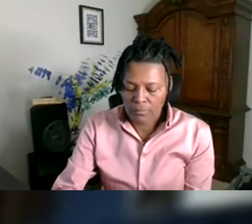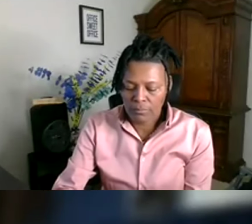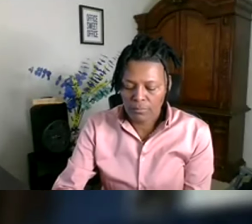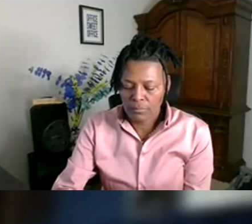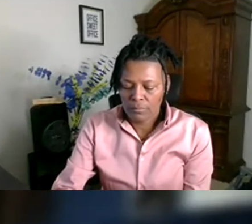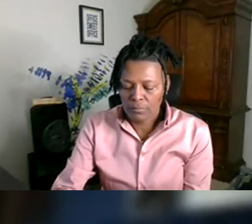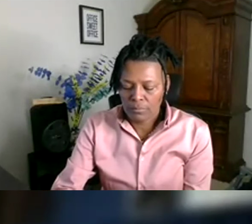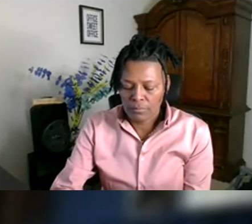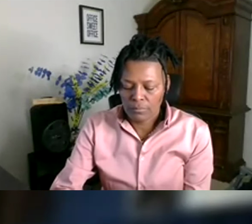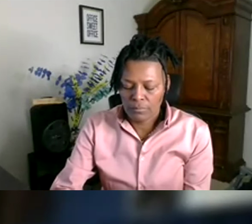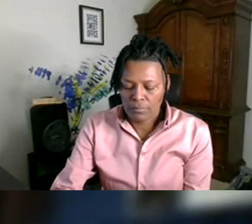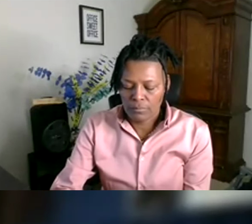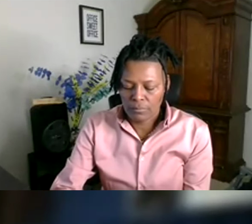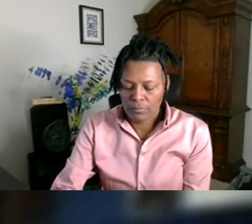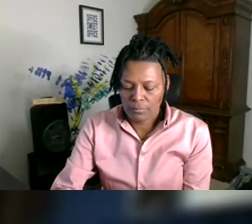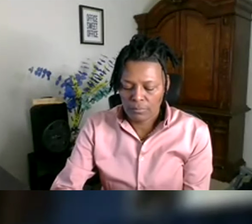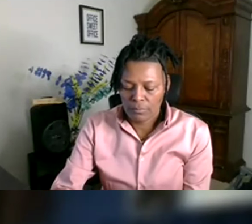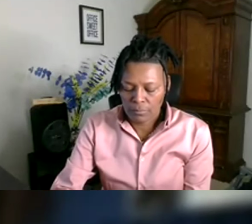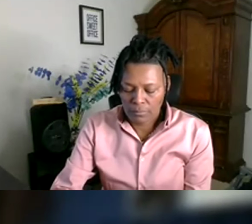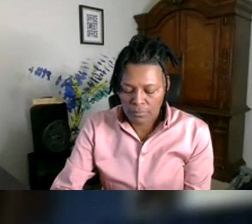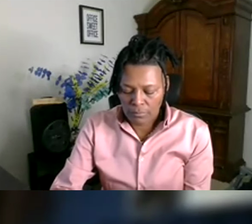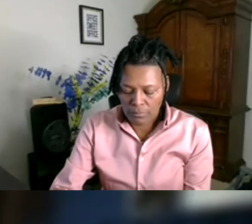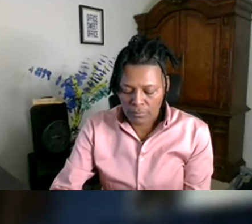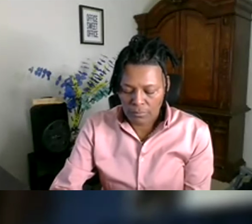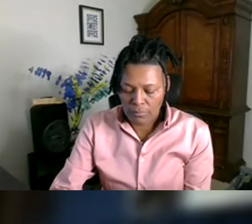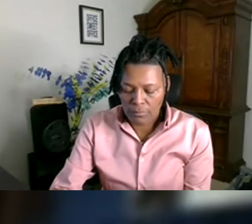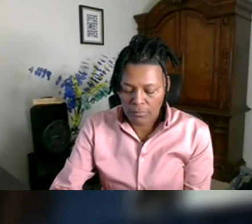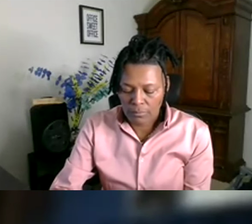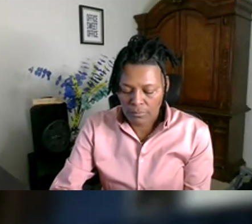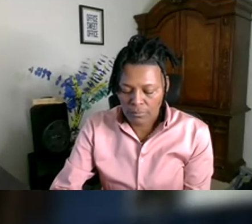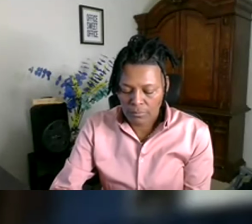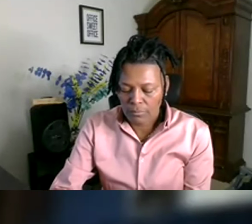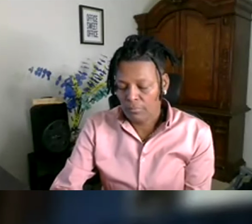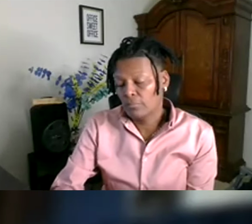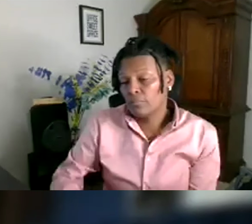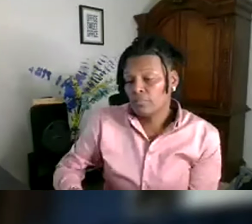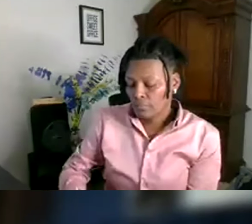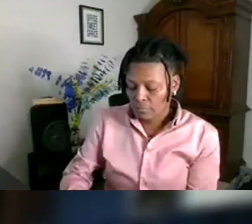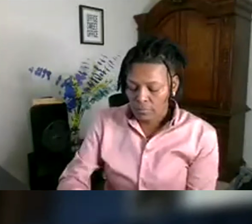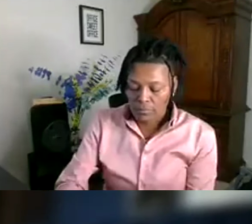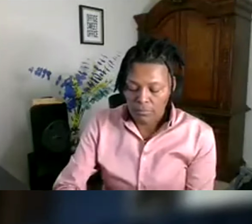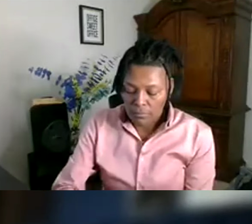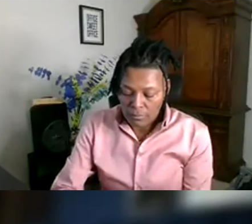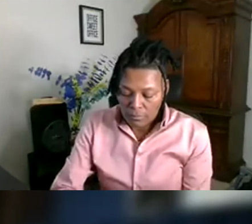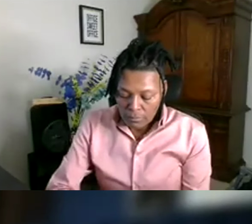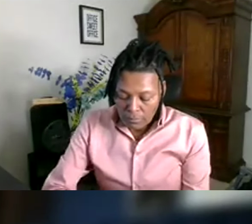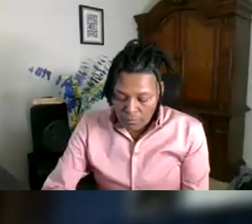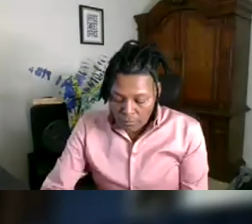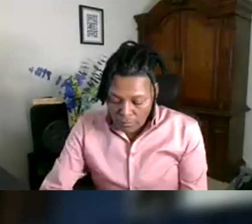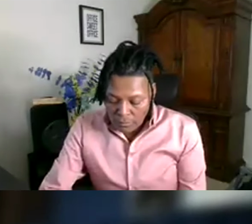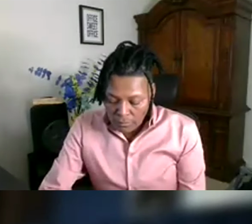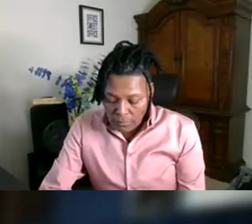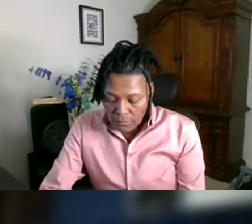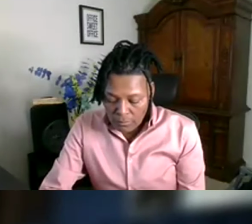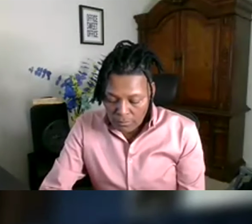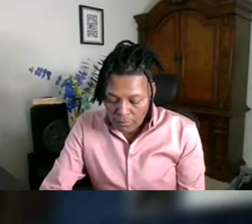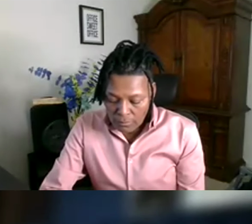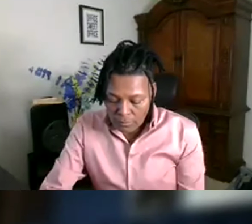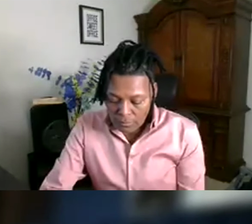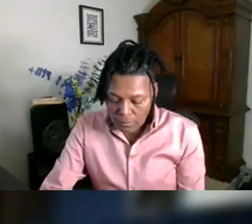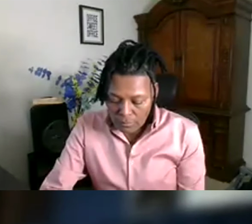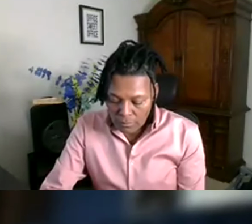of young people who have either experienced or witnessed dating abuse, especially, small town people. You're worried